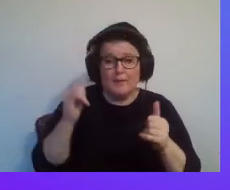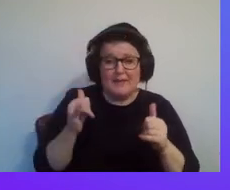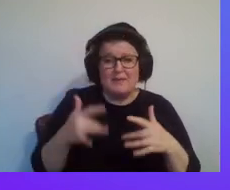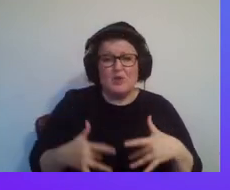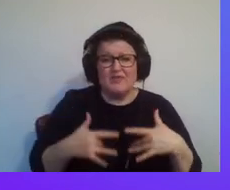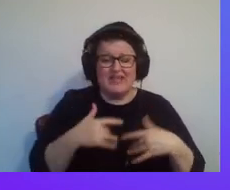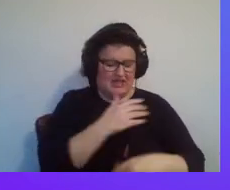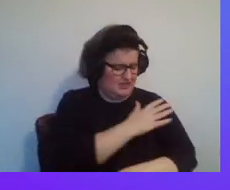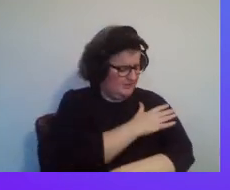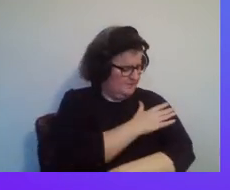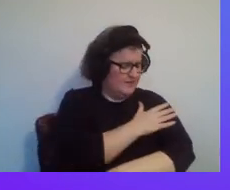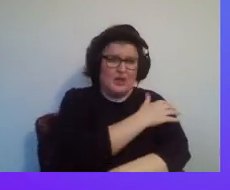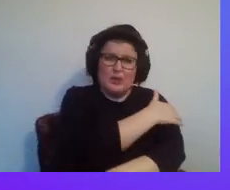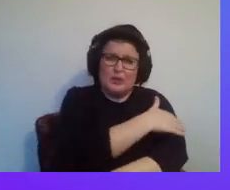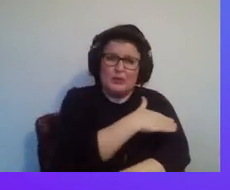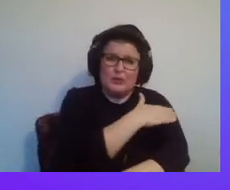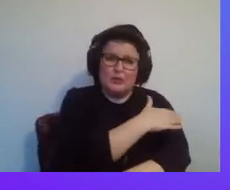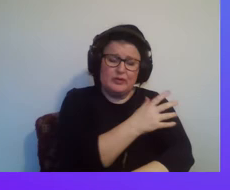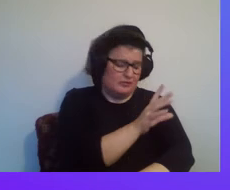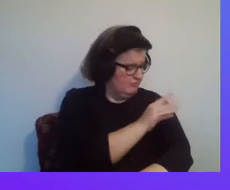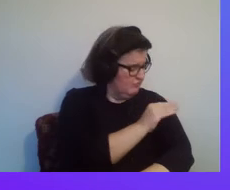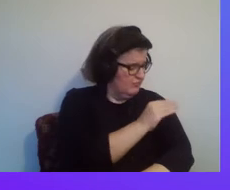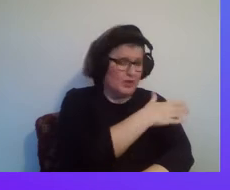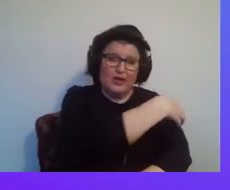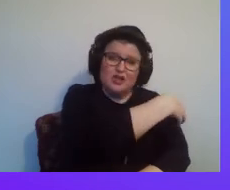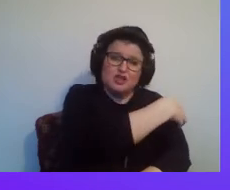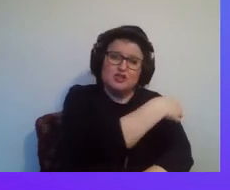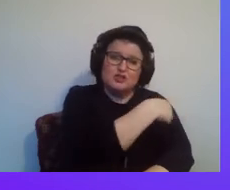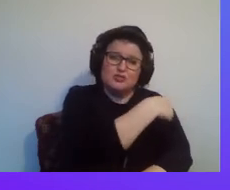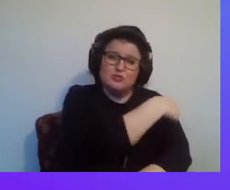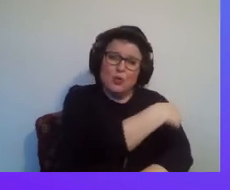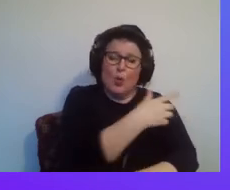So when you get sort of mild viral infections, just very mild of those.